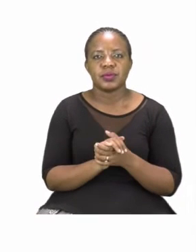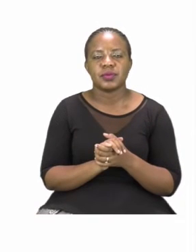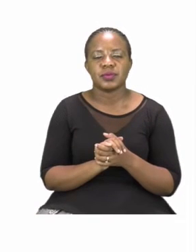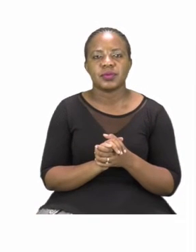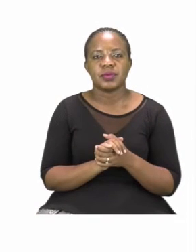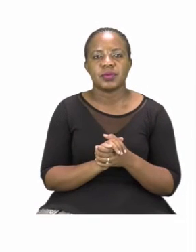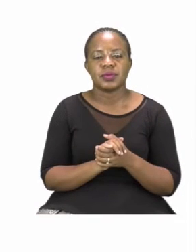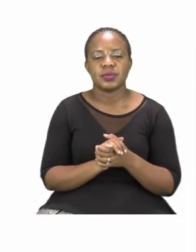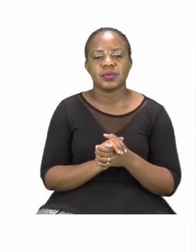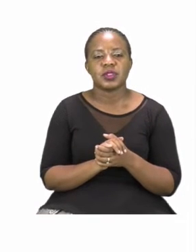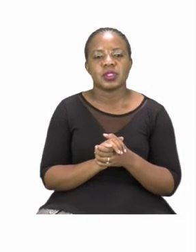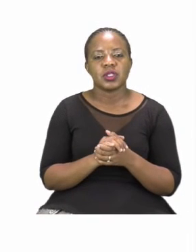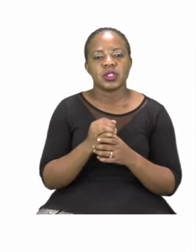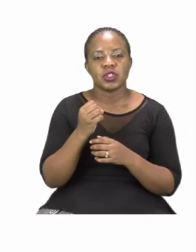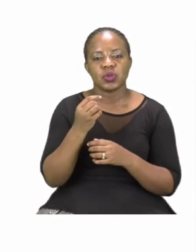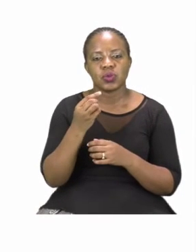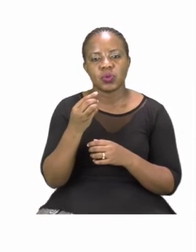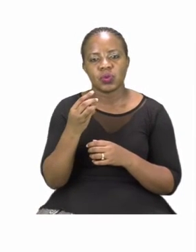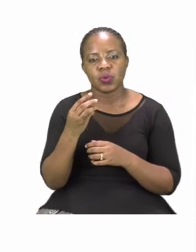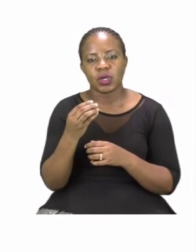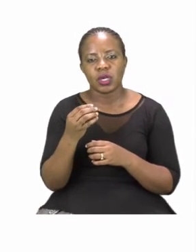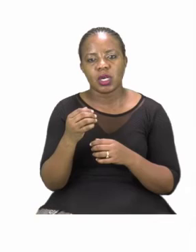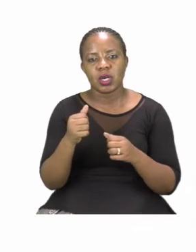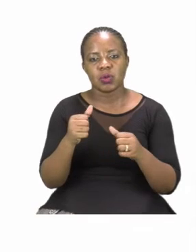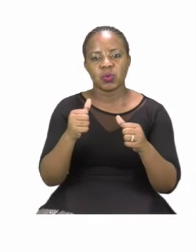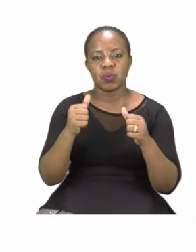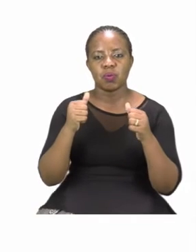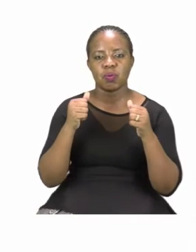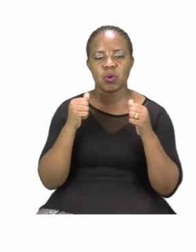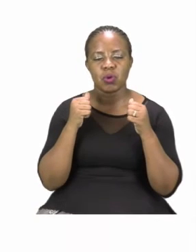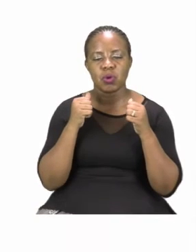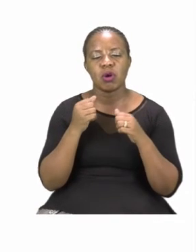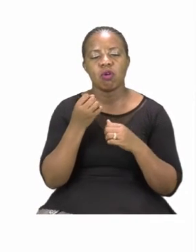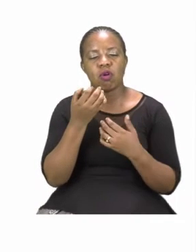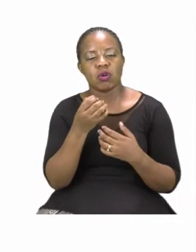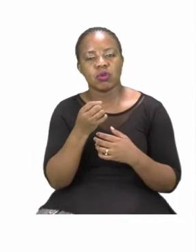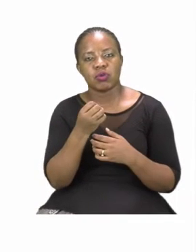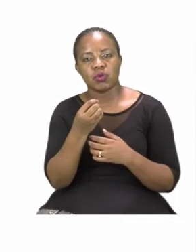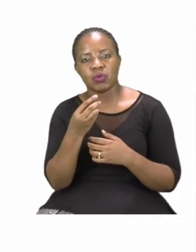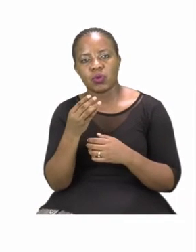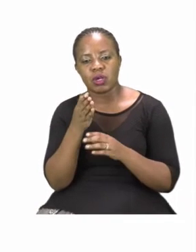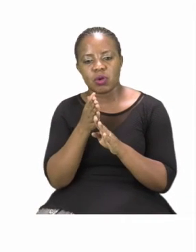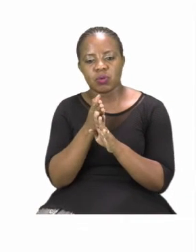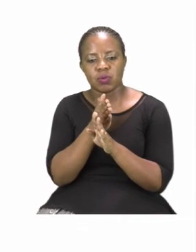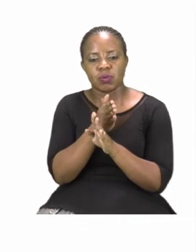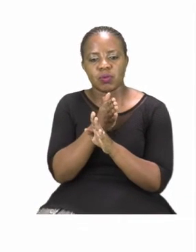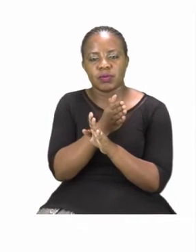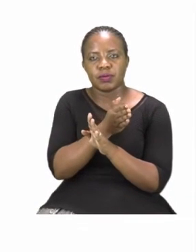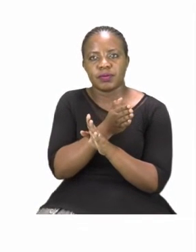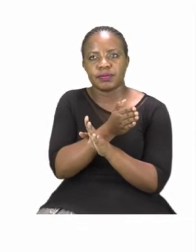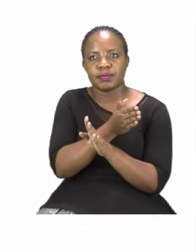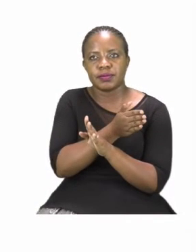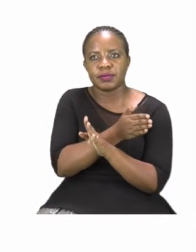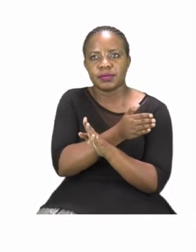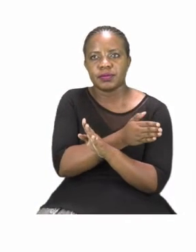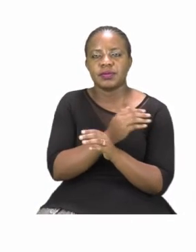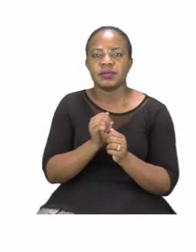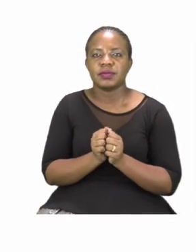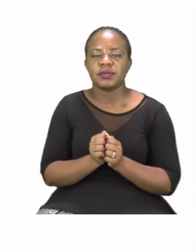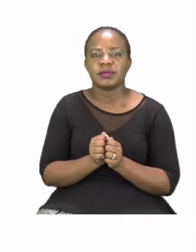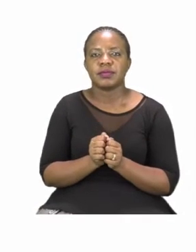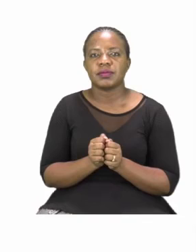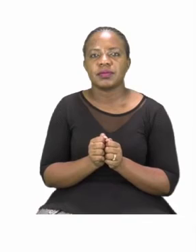count backwards. Now, counting backwards means that we are